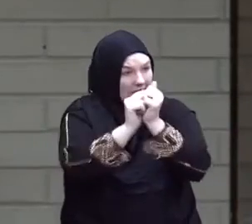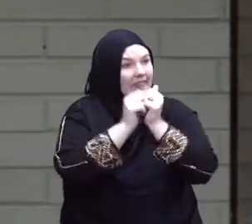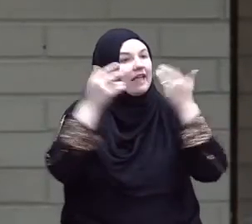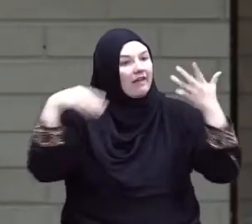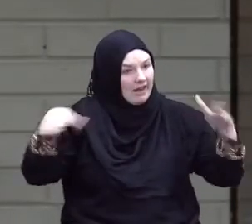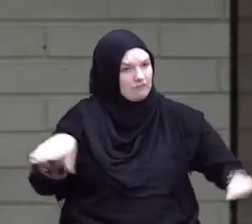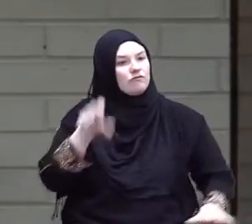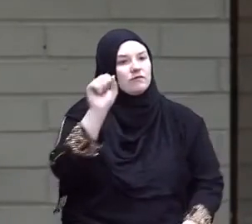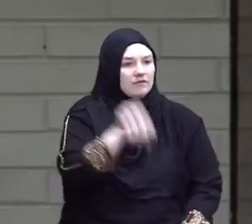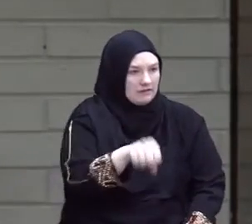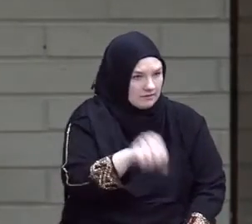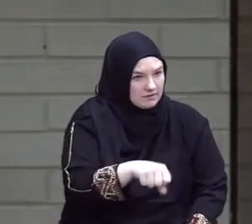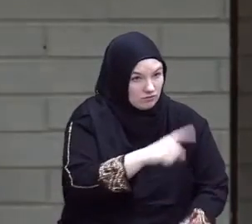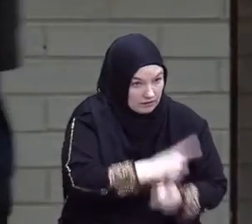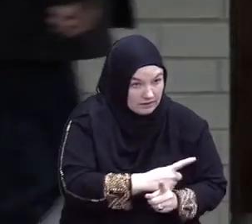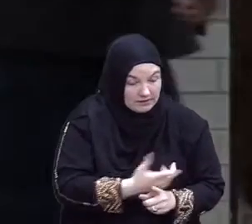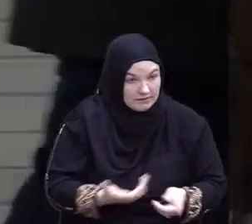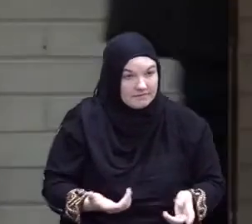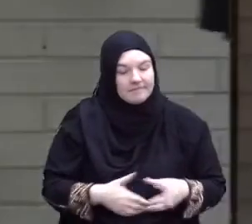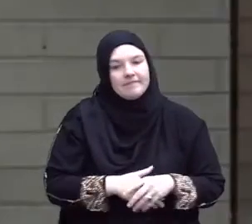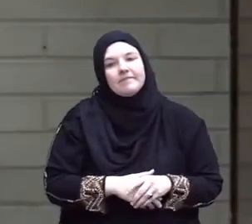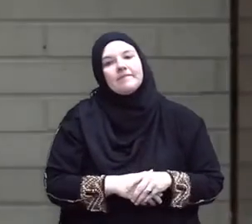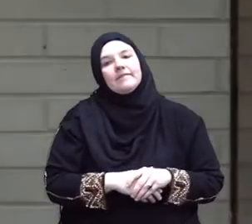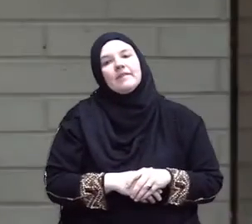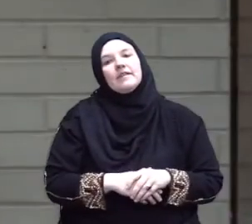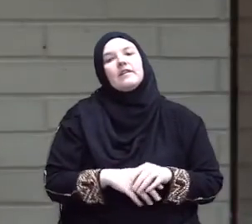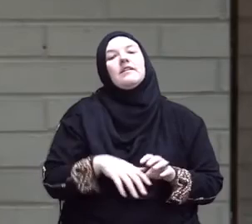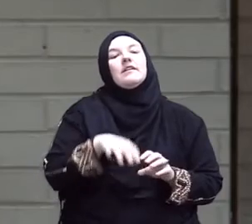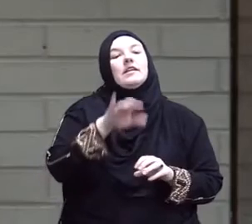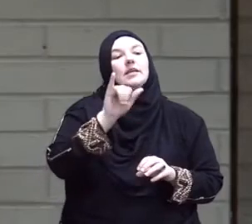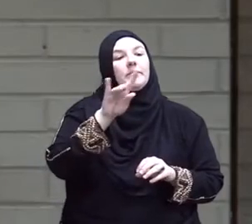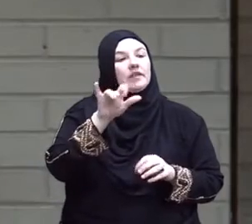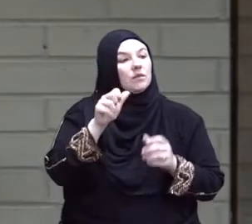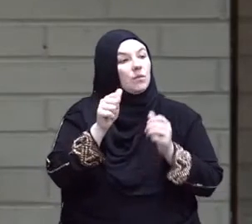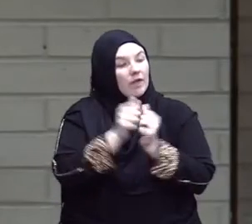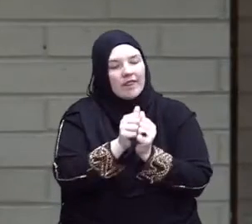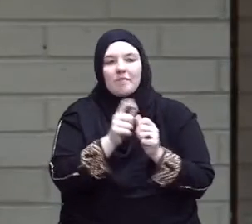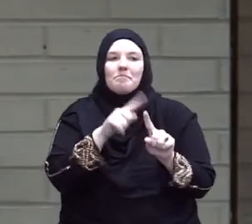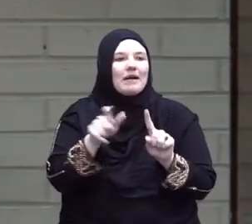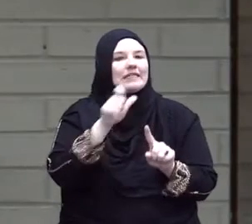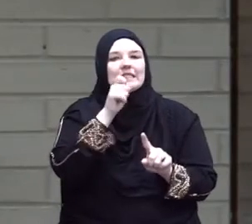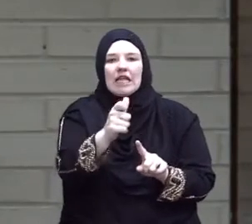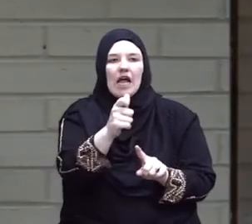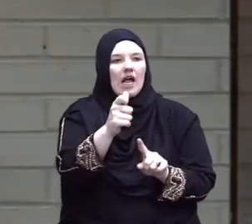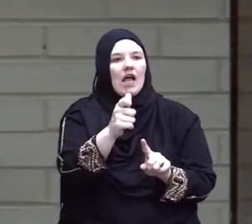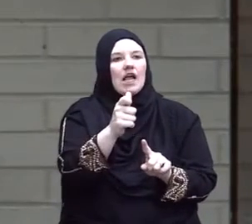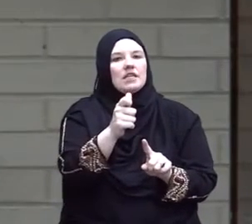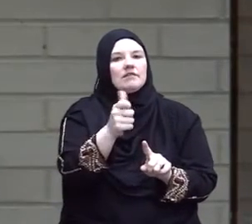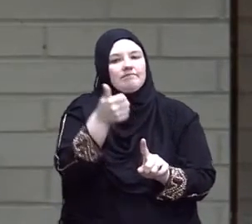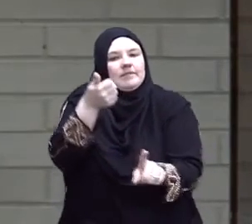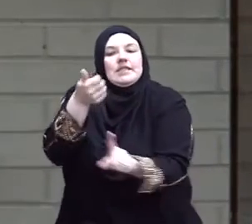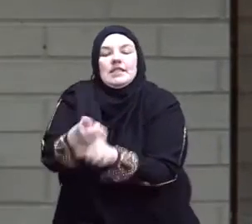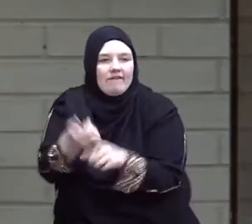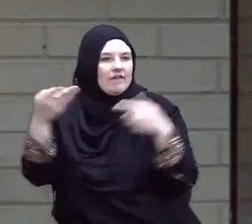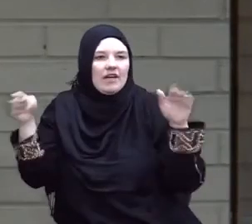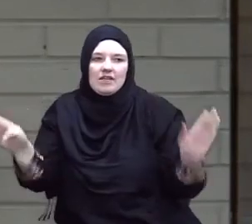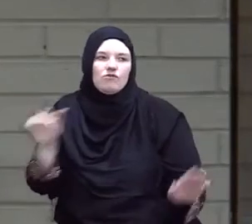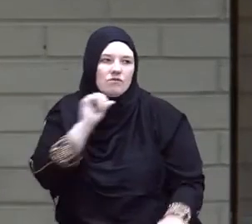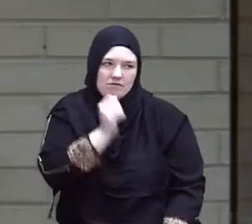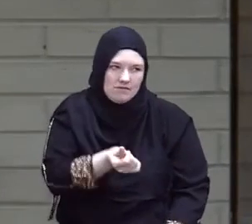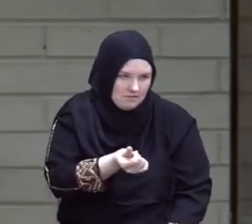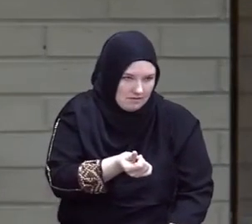with the angels, right? He was with them, but he is not of them.